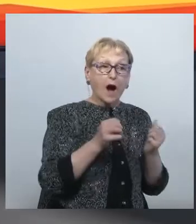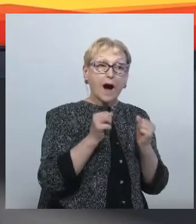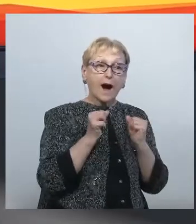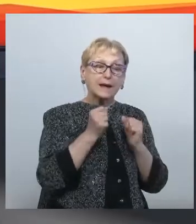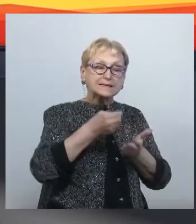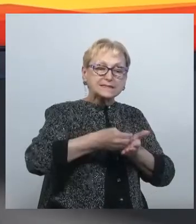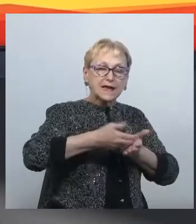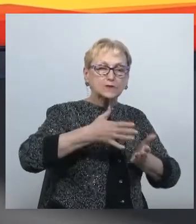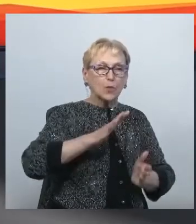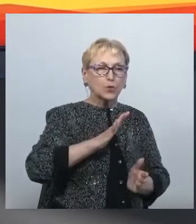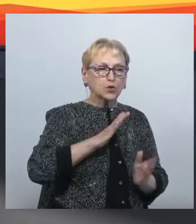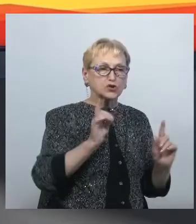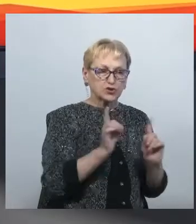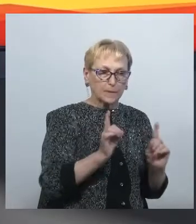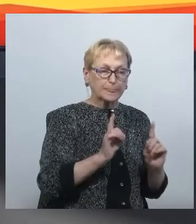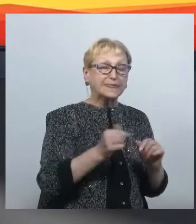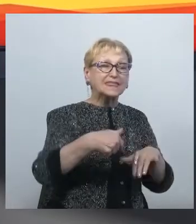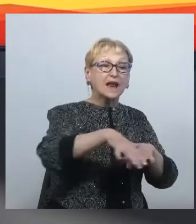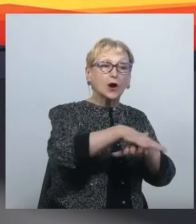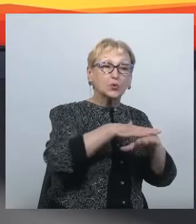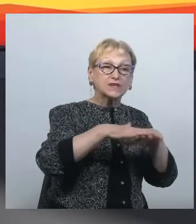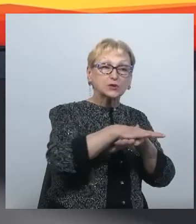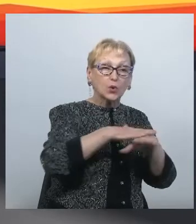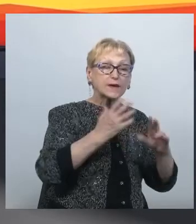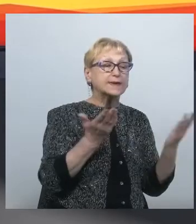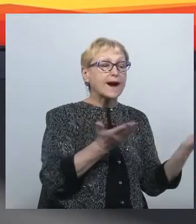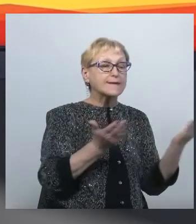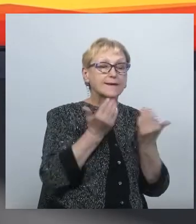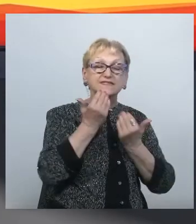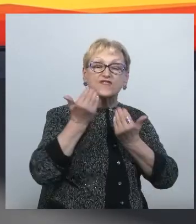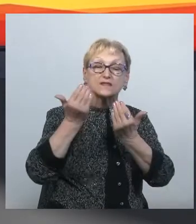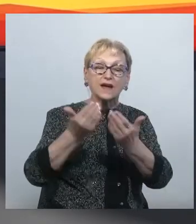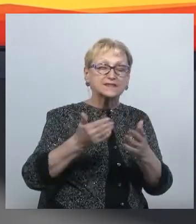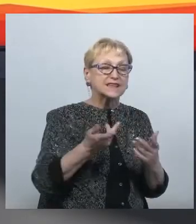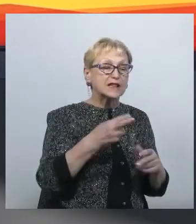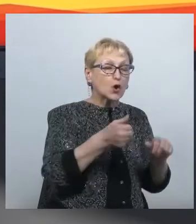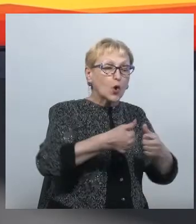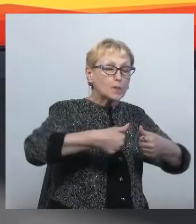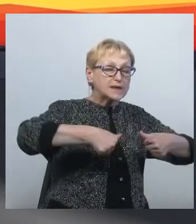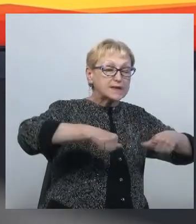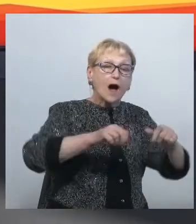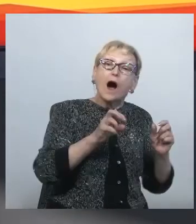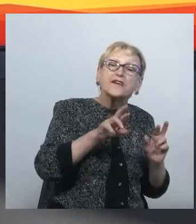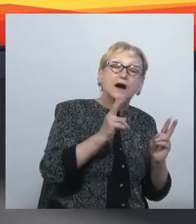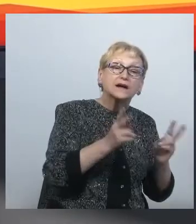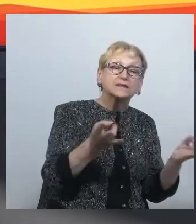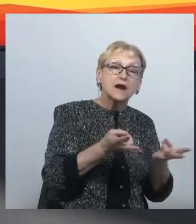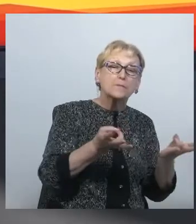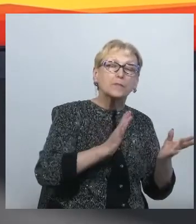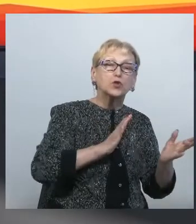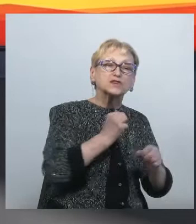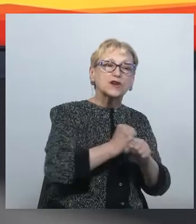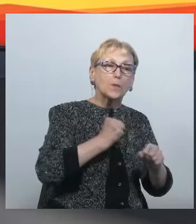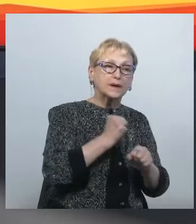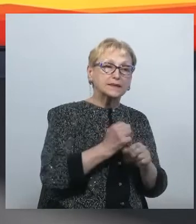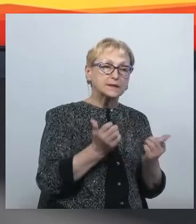punishments, because we thought that it would be very valuable for the audience and for everybody to say, but not